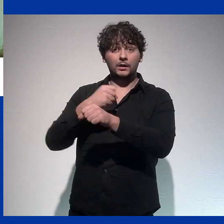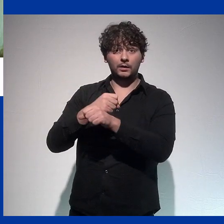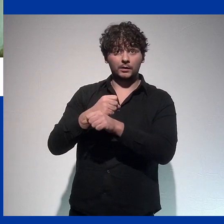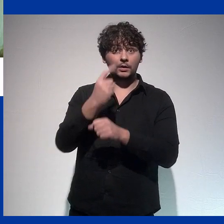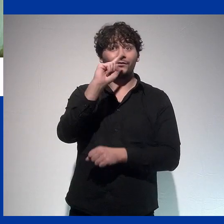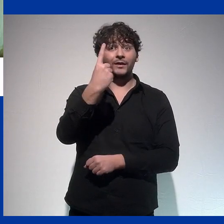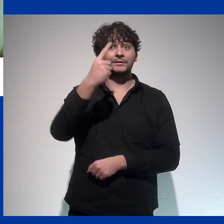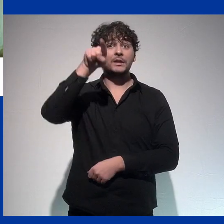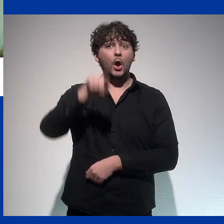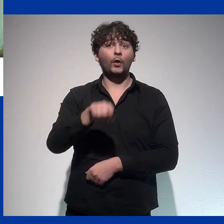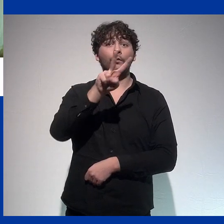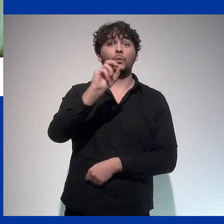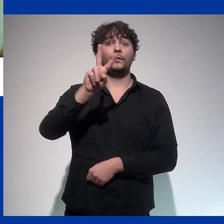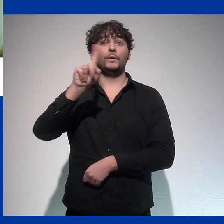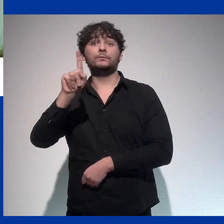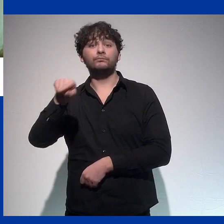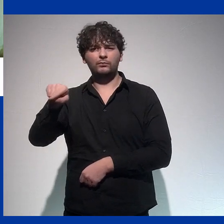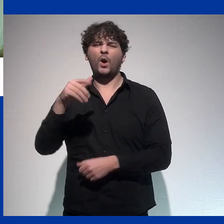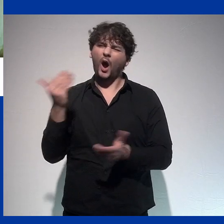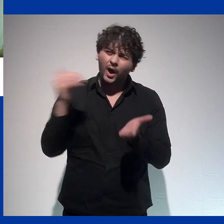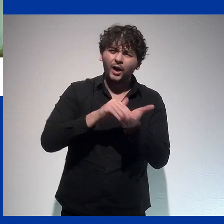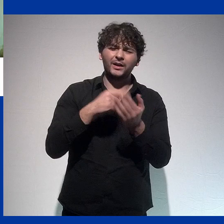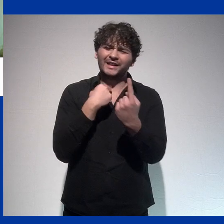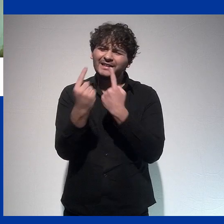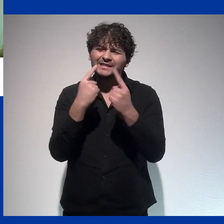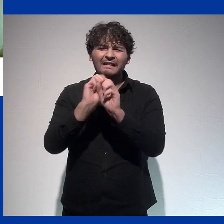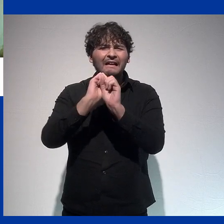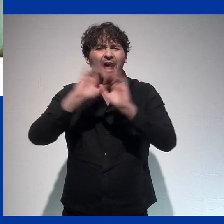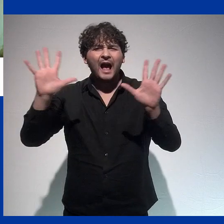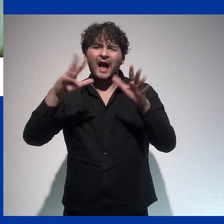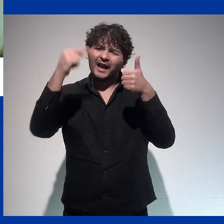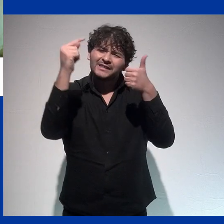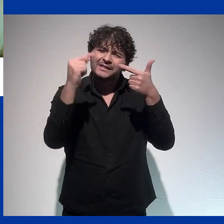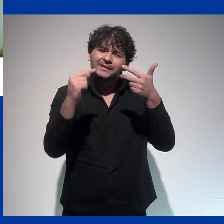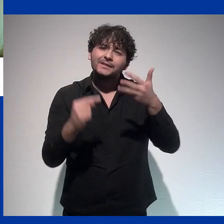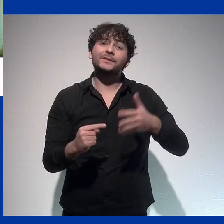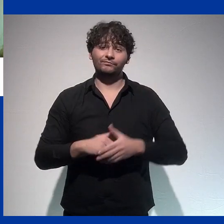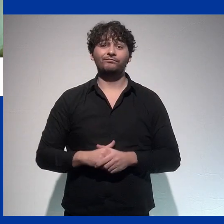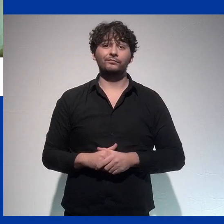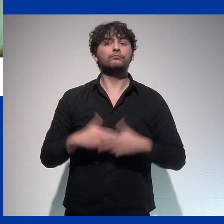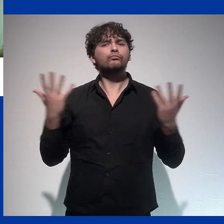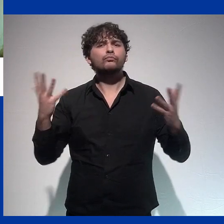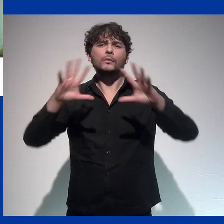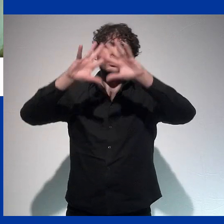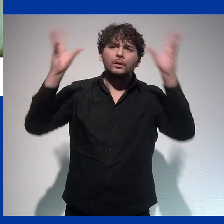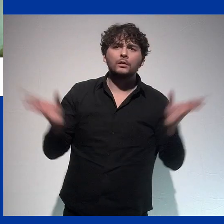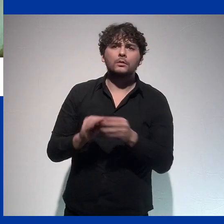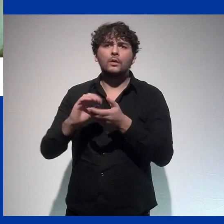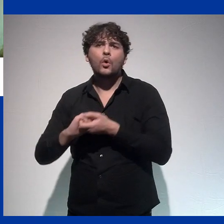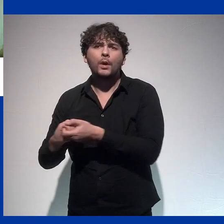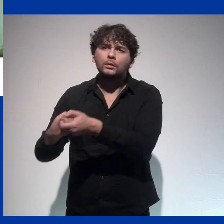and vertical cross-sectoral cooperation and collaboration, quality skills and competences of youth